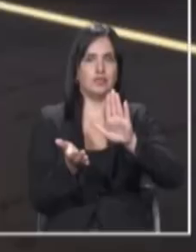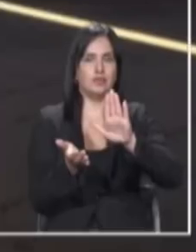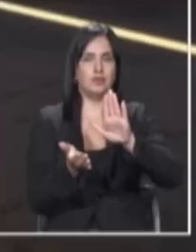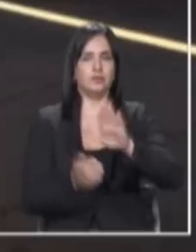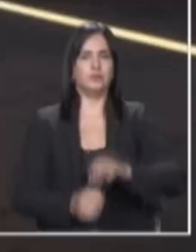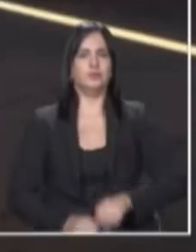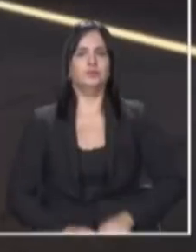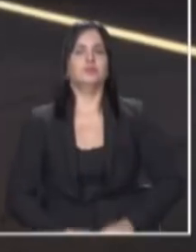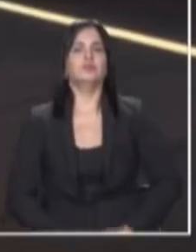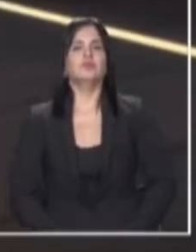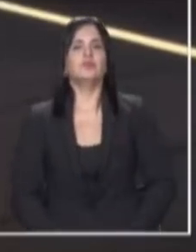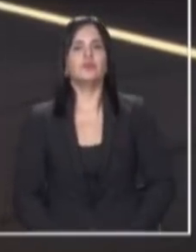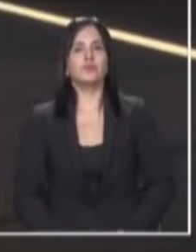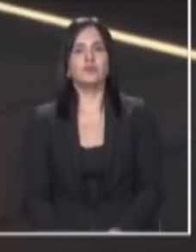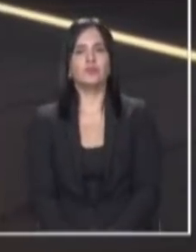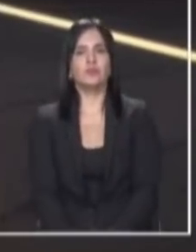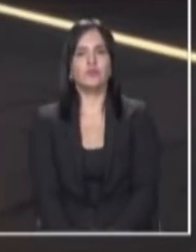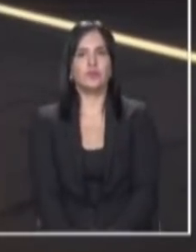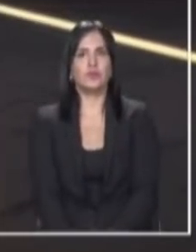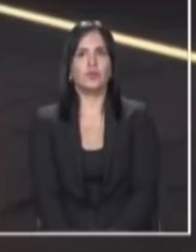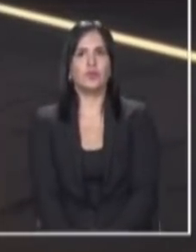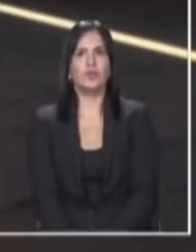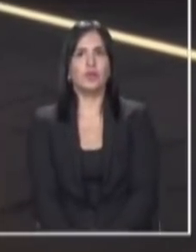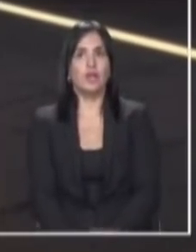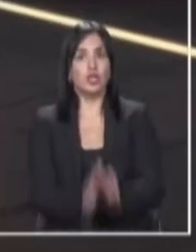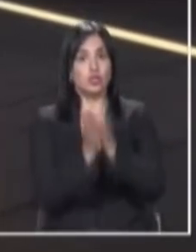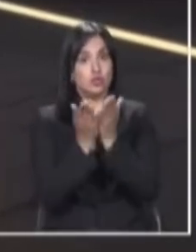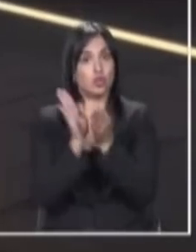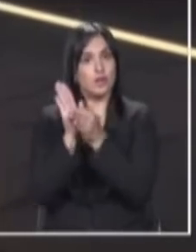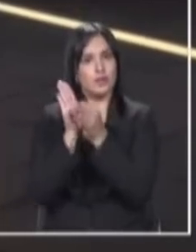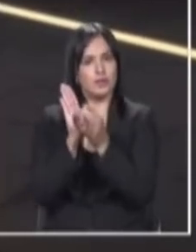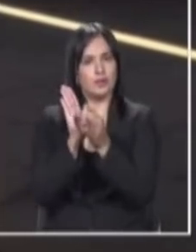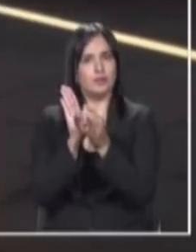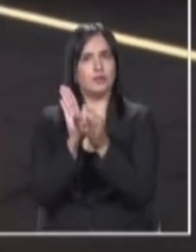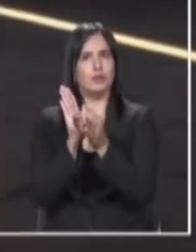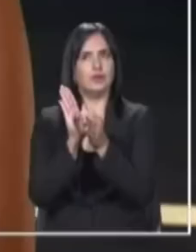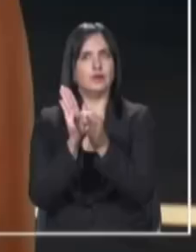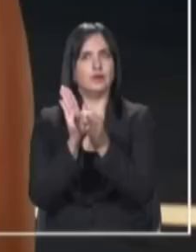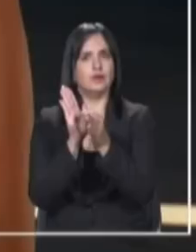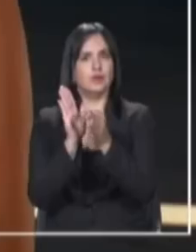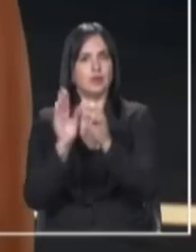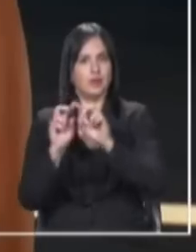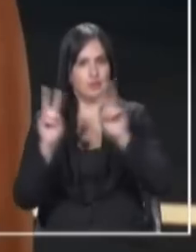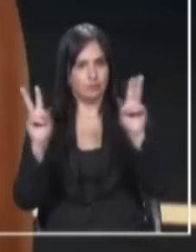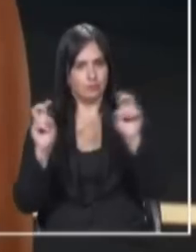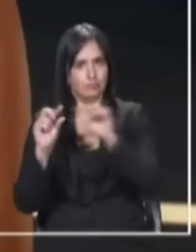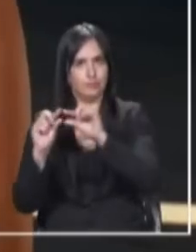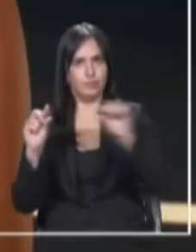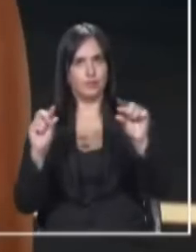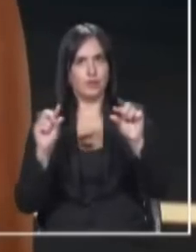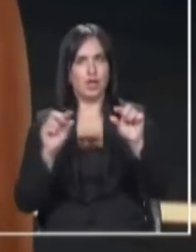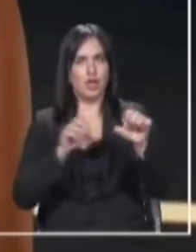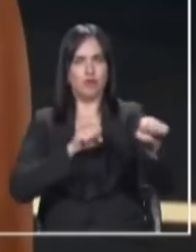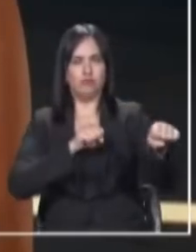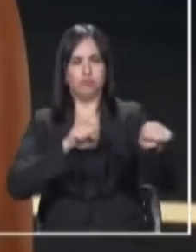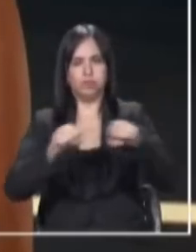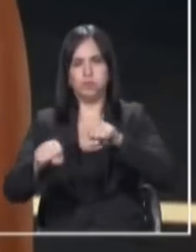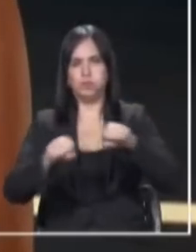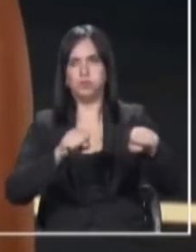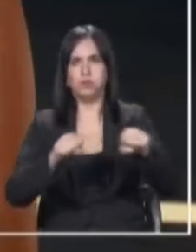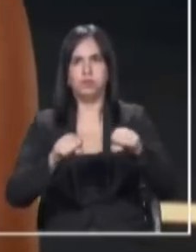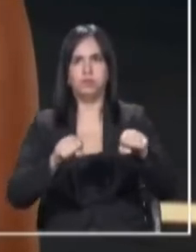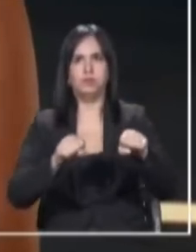1835 book you say and I quote an earthquake instantly